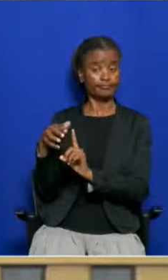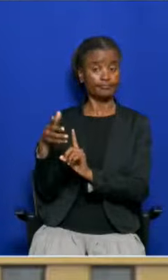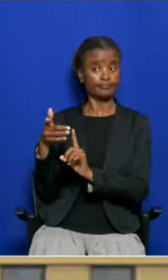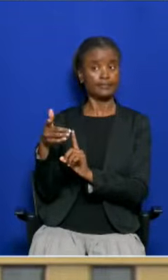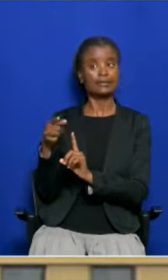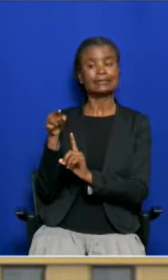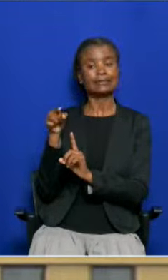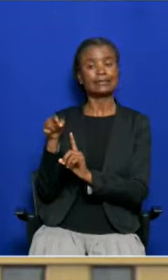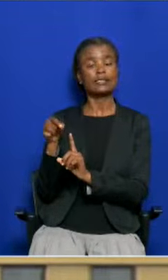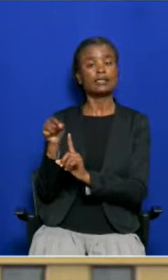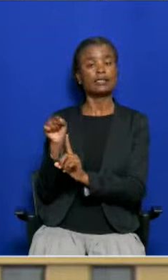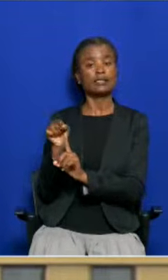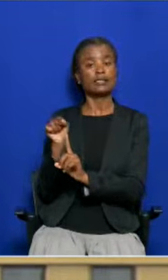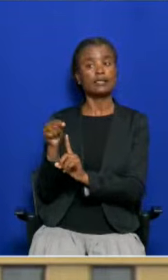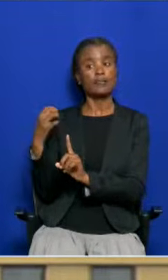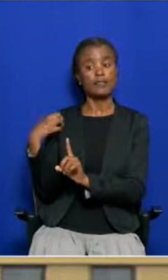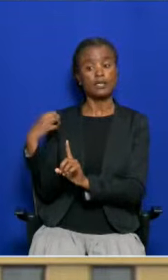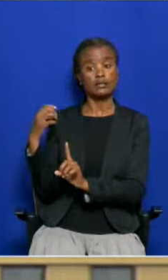deployed